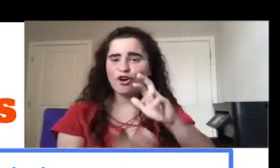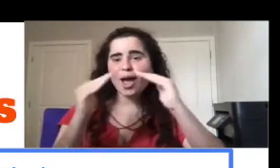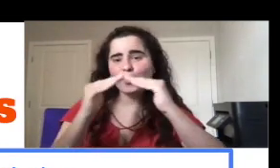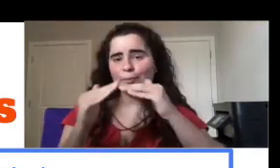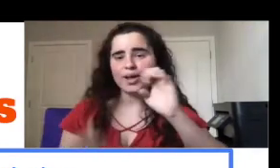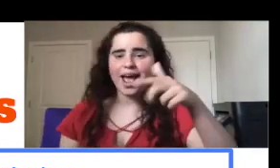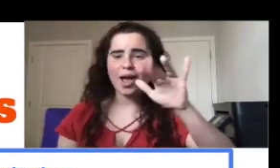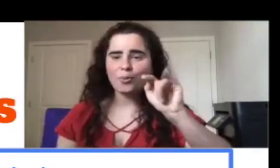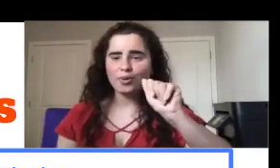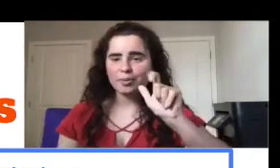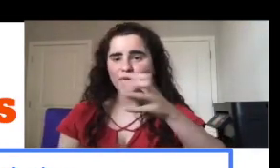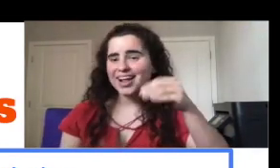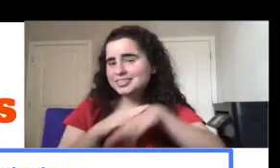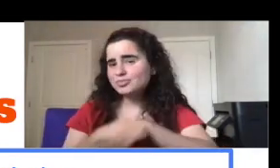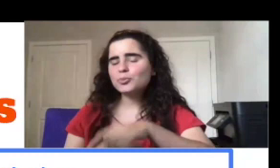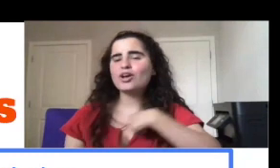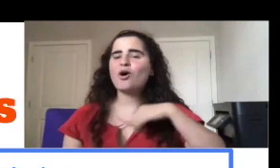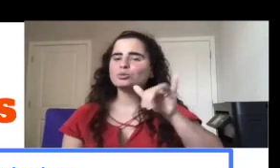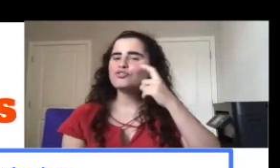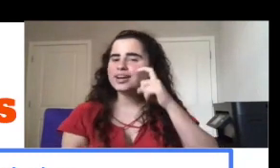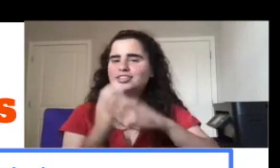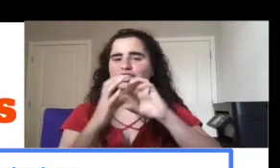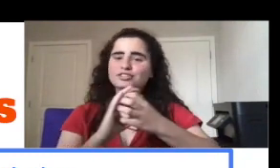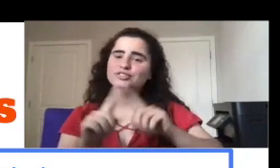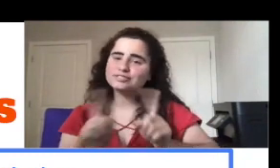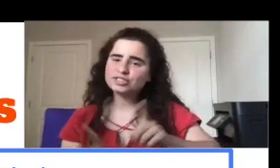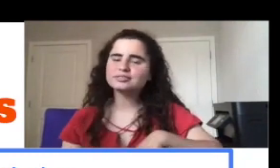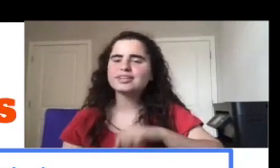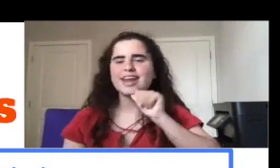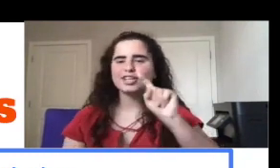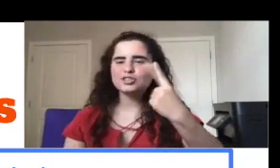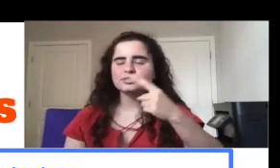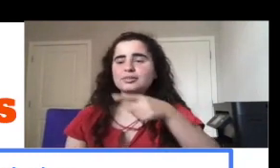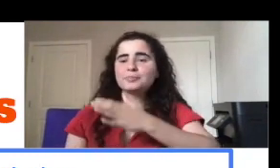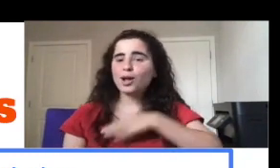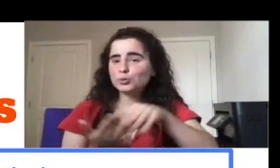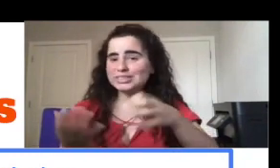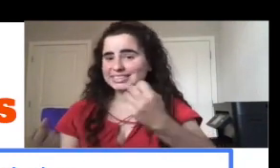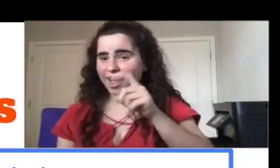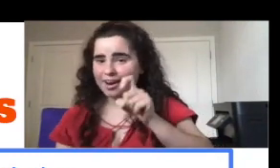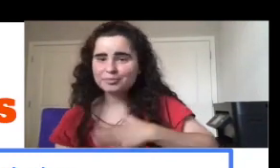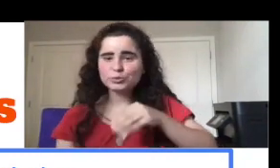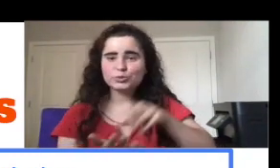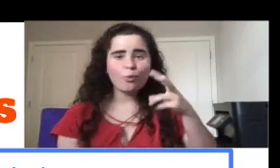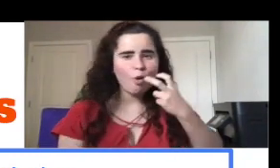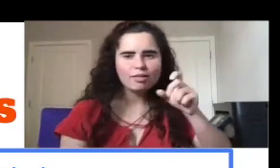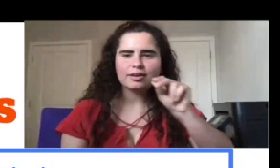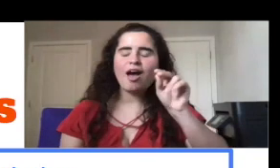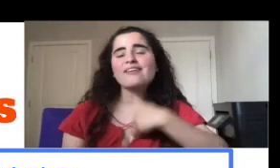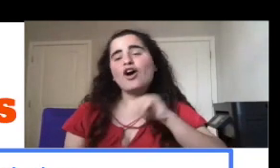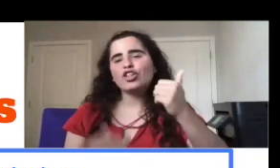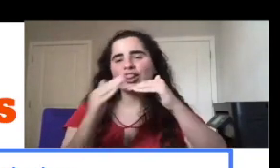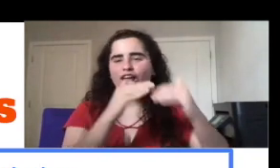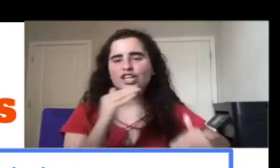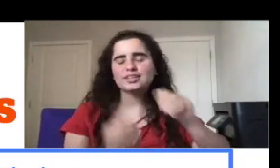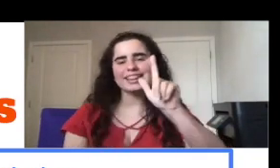So it's worth our work to make sure that our classrooms are accessible and equitable, and always keeping in mind